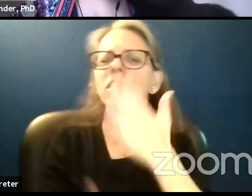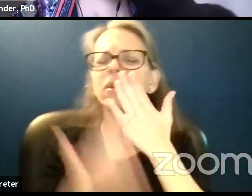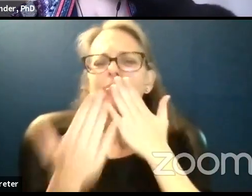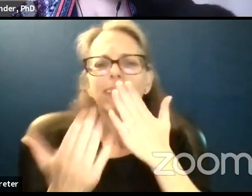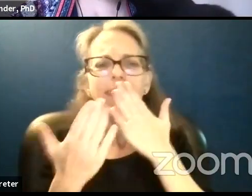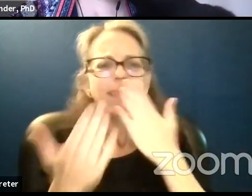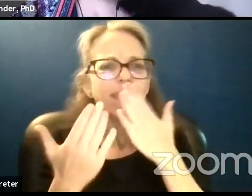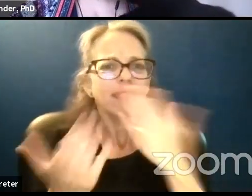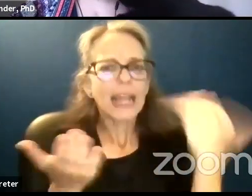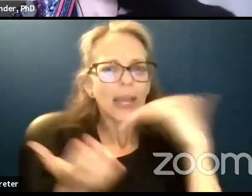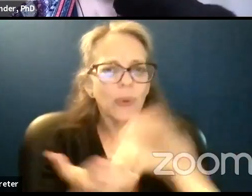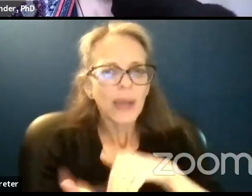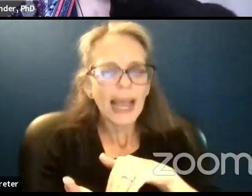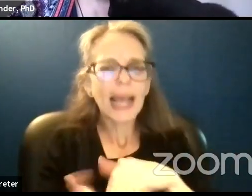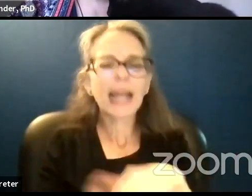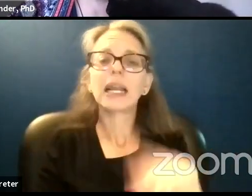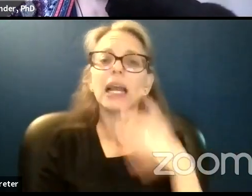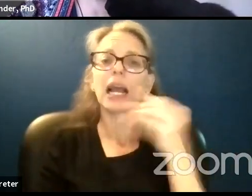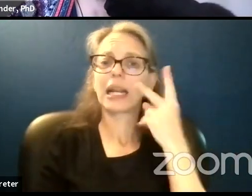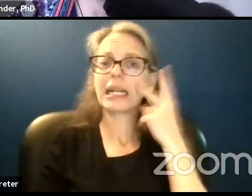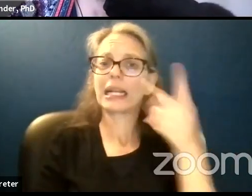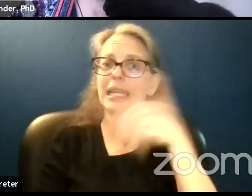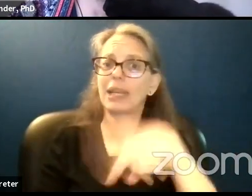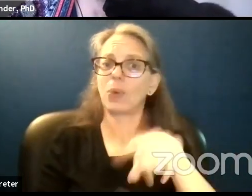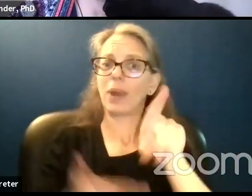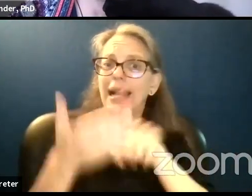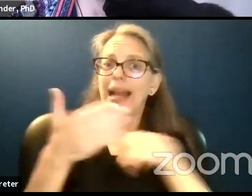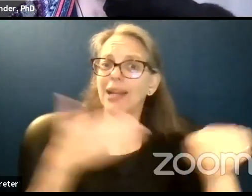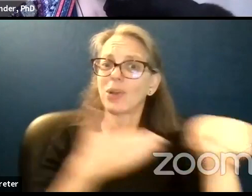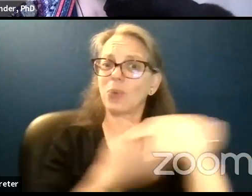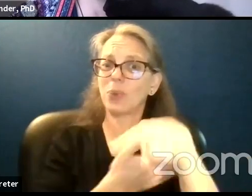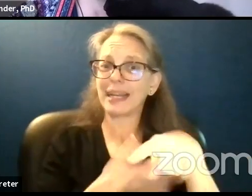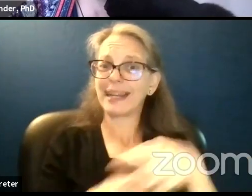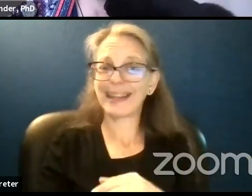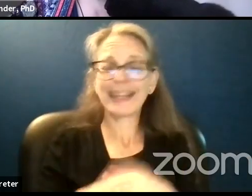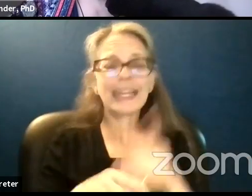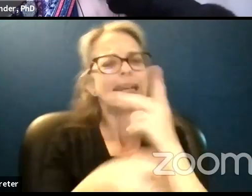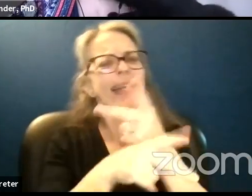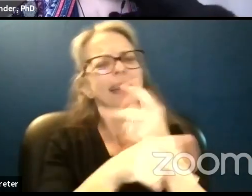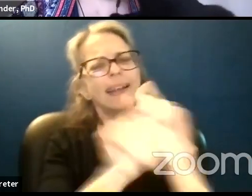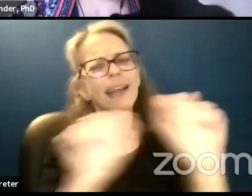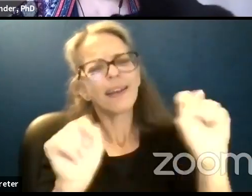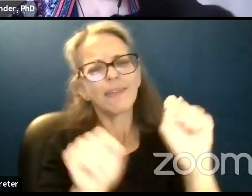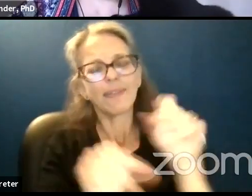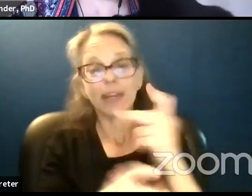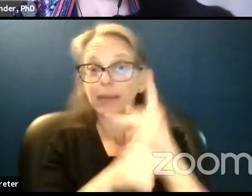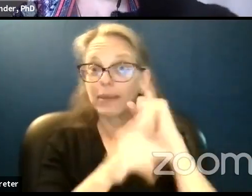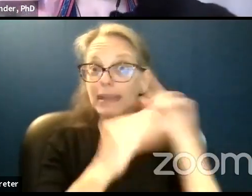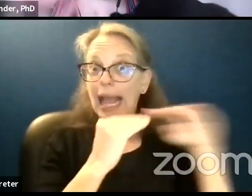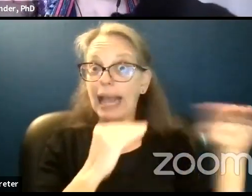joining us. And I will see you next week. Until then, stay safe and stay sane.